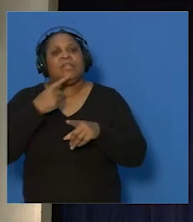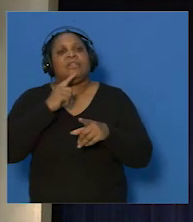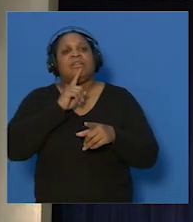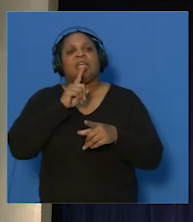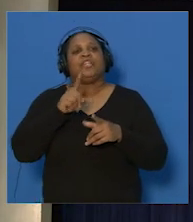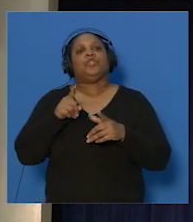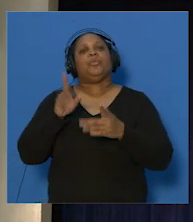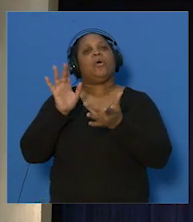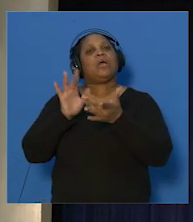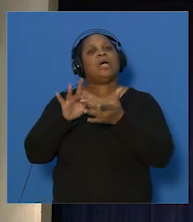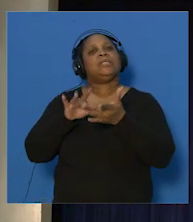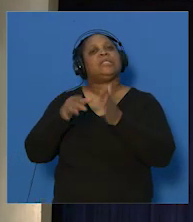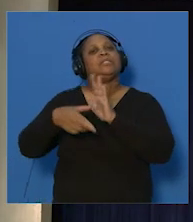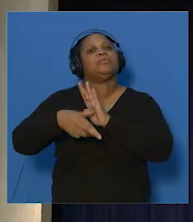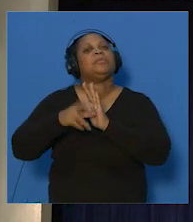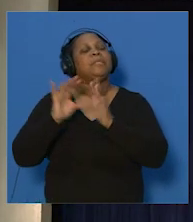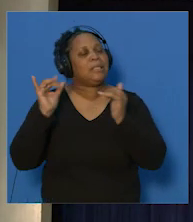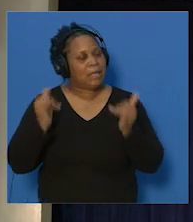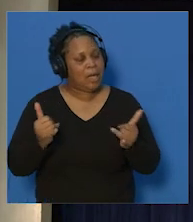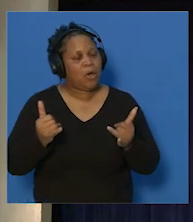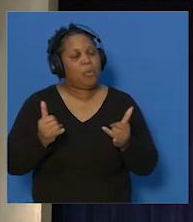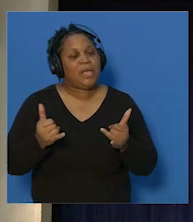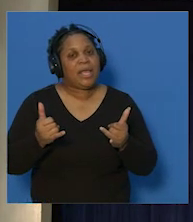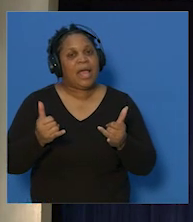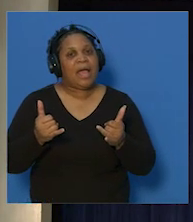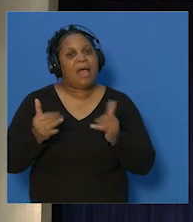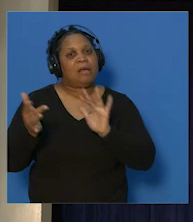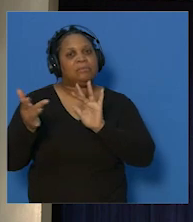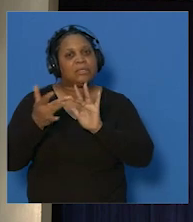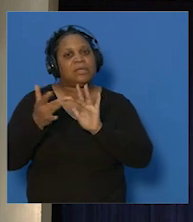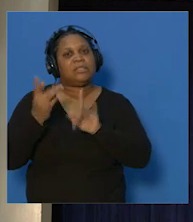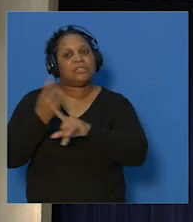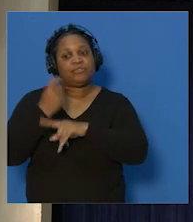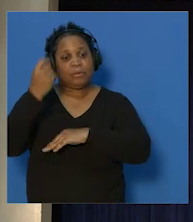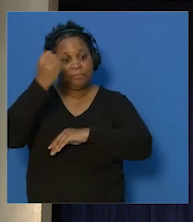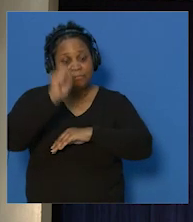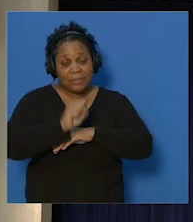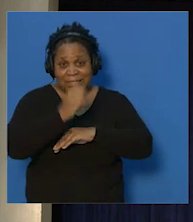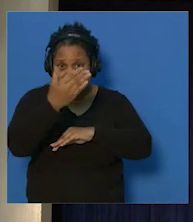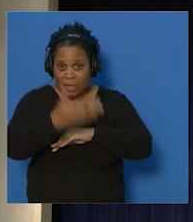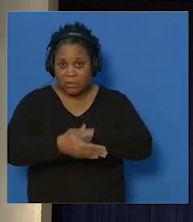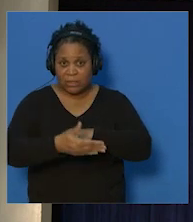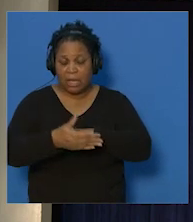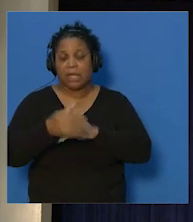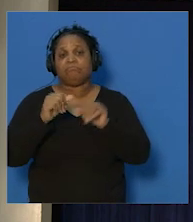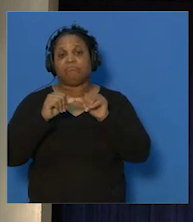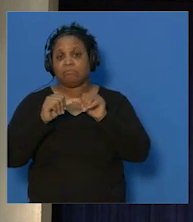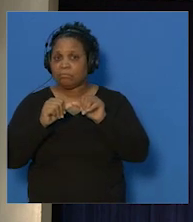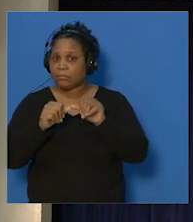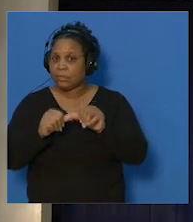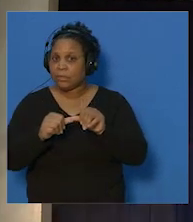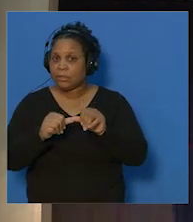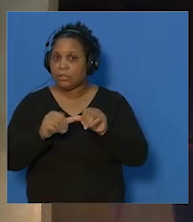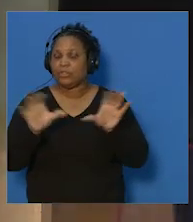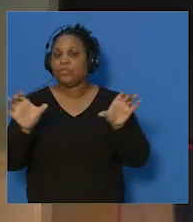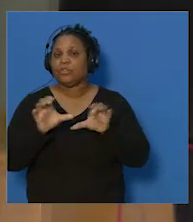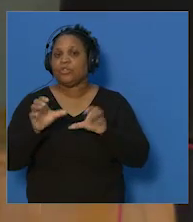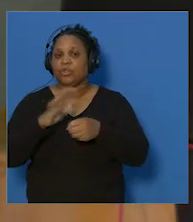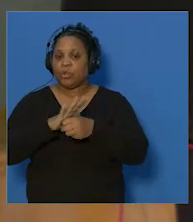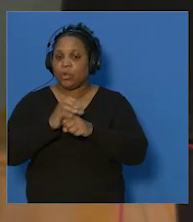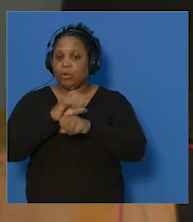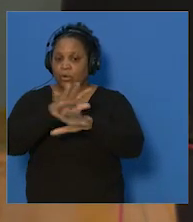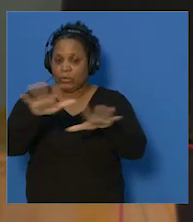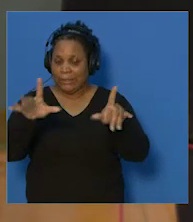we have the capabilities now through the Southside lab to continue to conduct the COVID-19